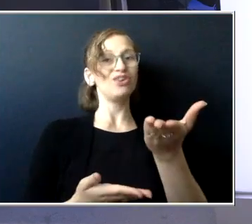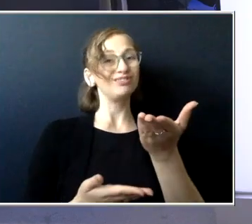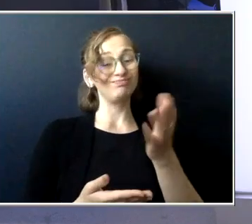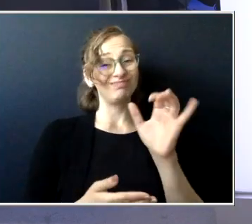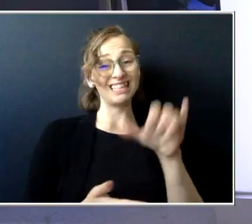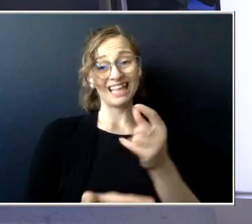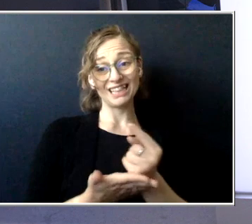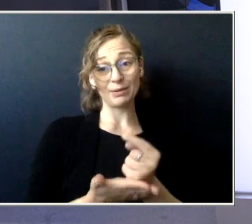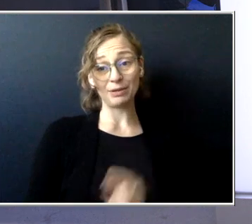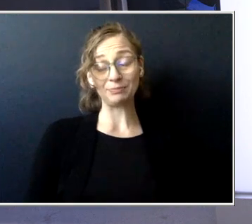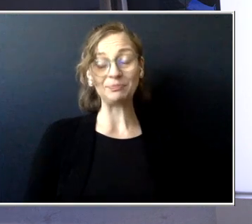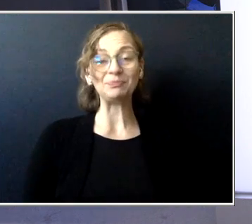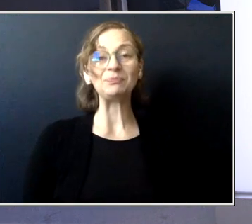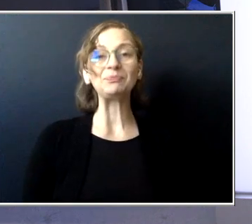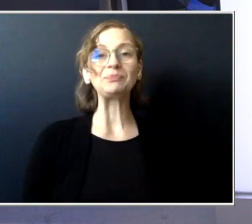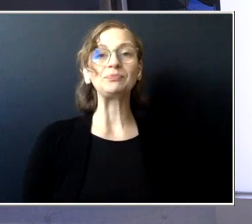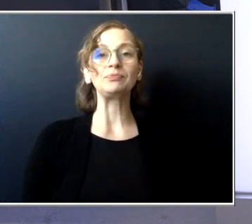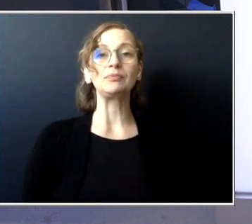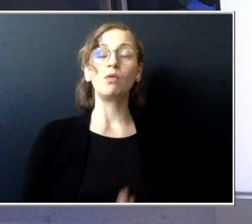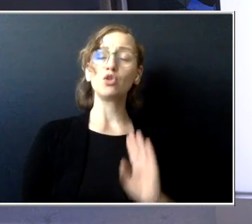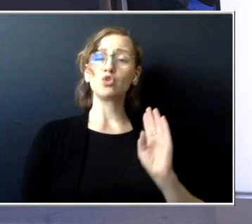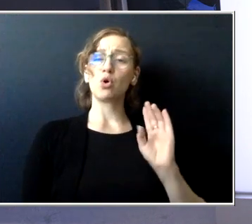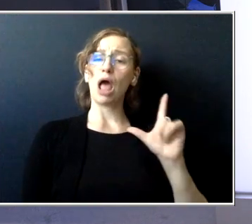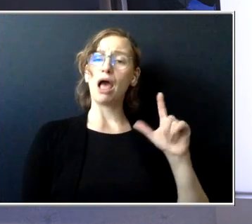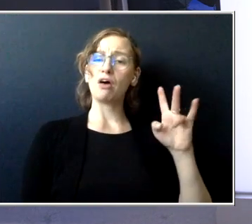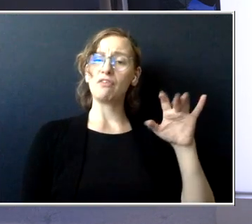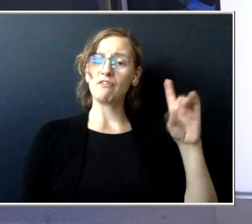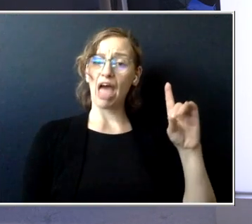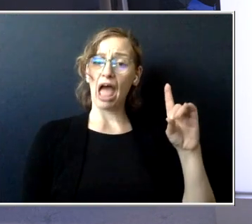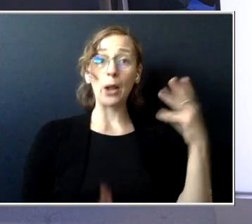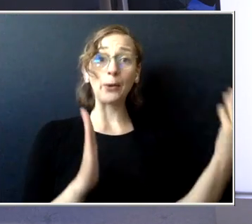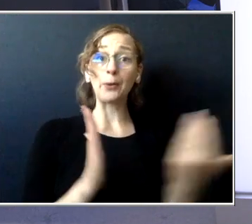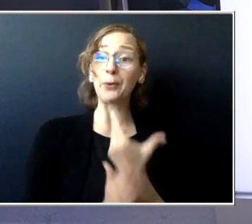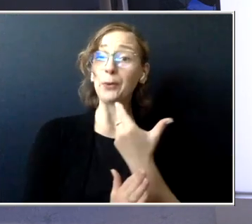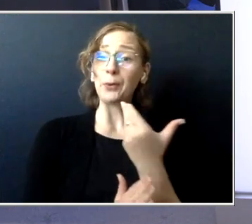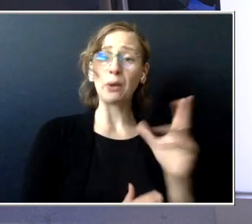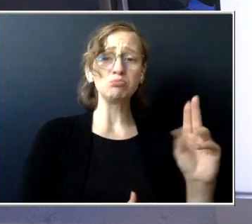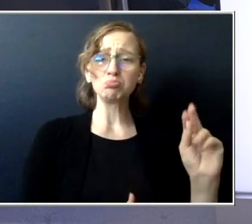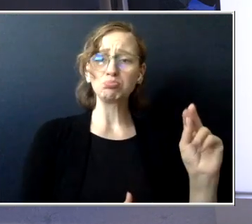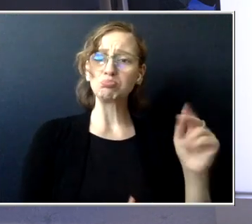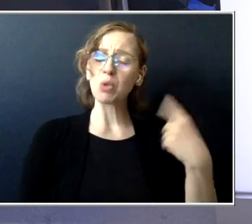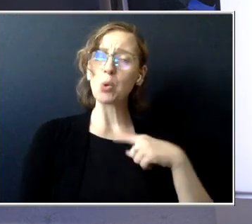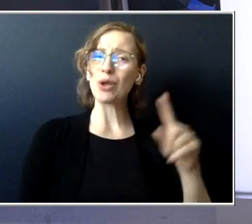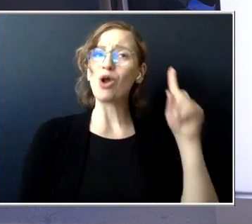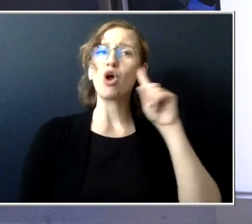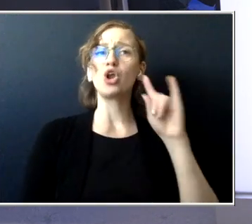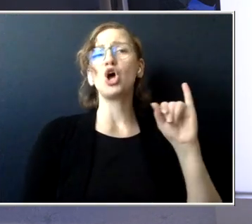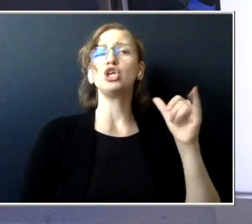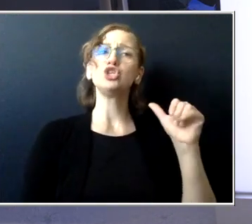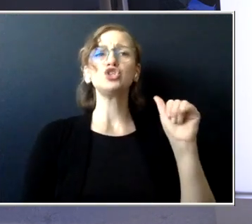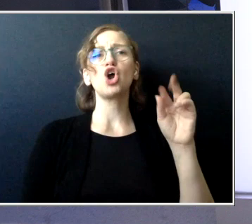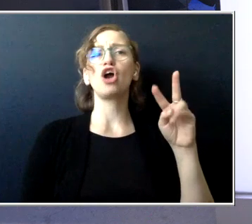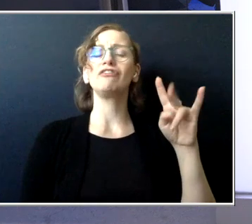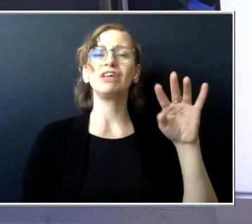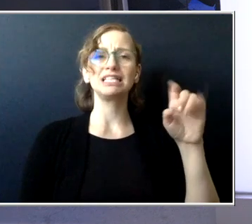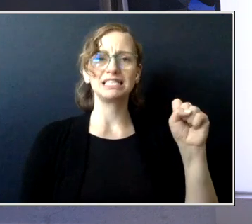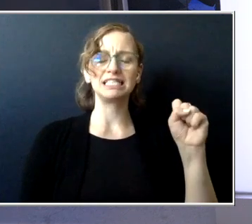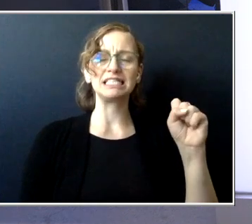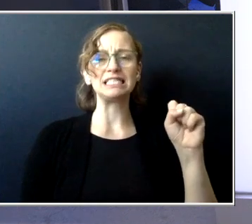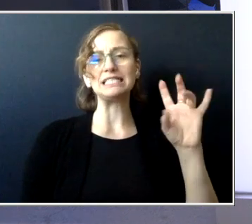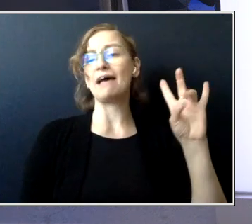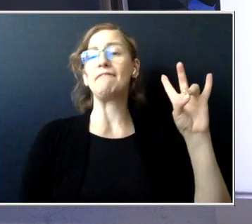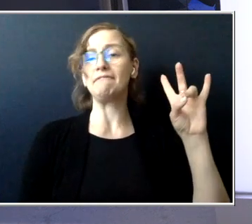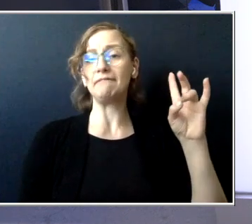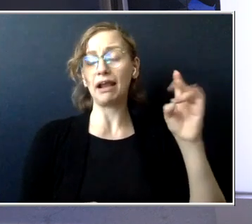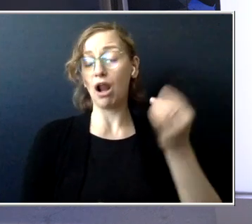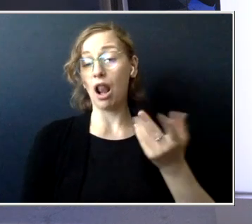these implants aren't brand new. I mean, I think we've heard about the Jarvik 7 many, many years ago. But they've gotten a little bit better since that time, and